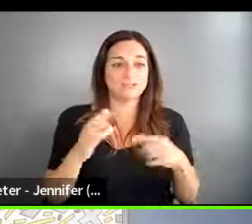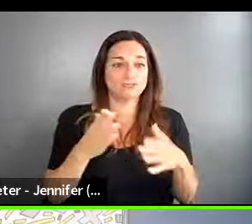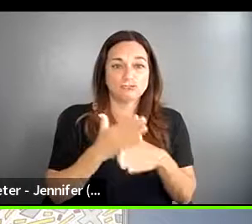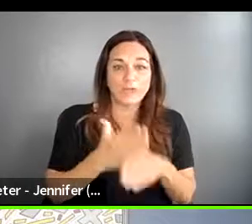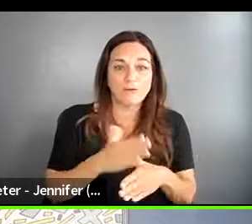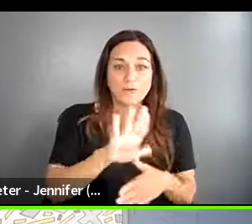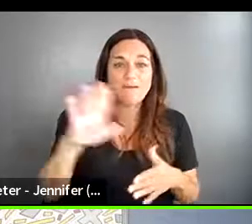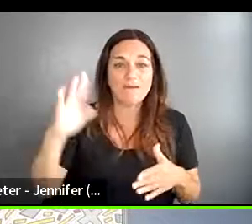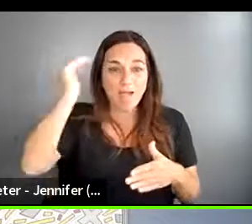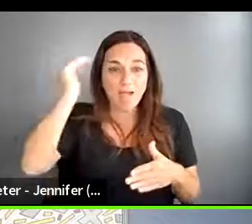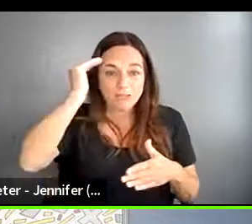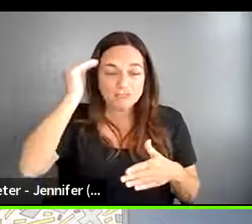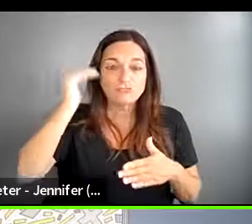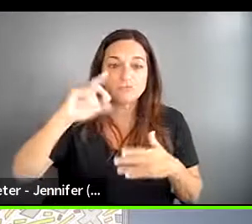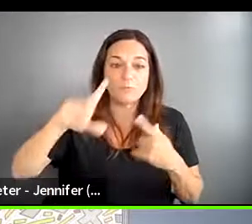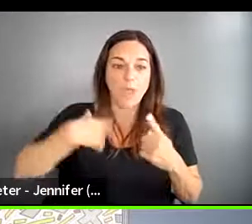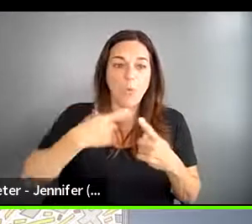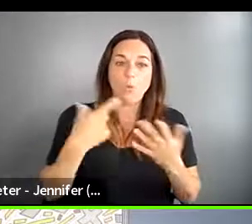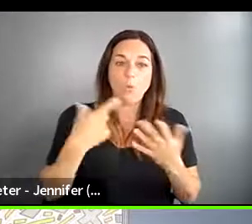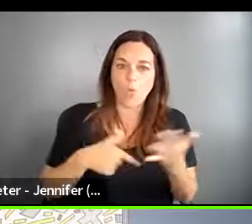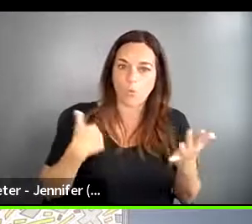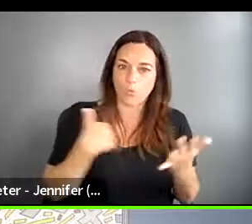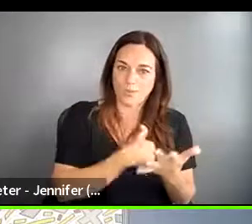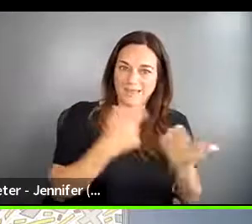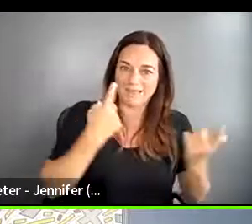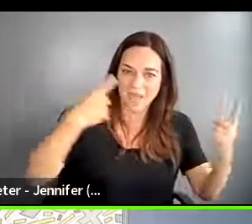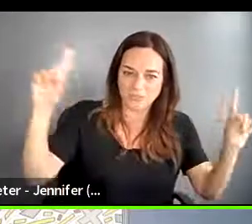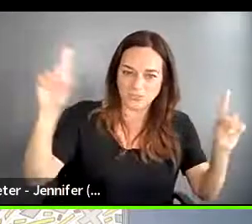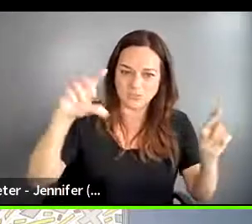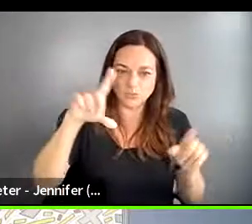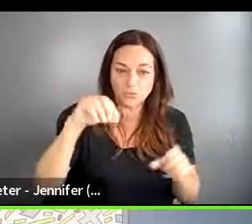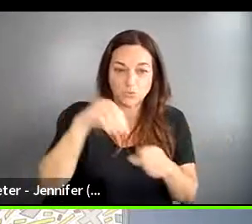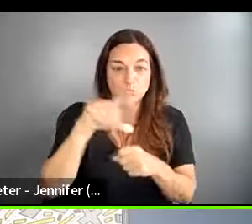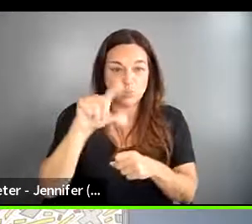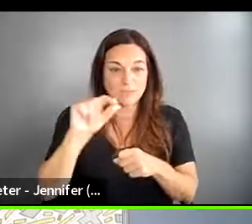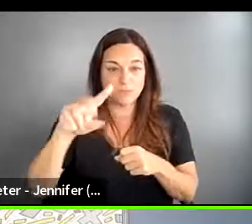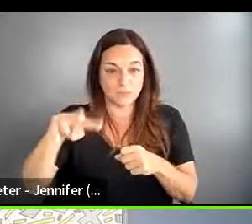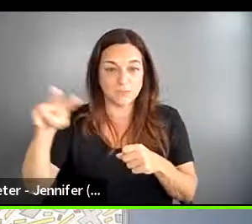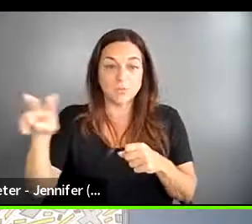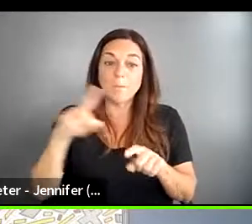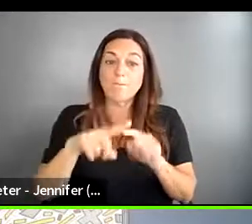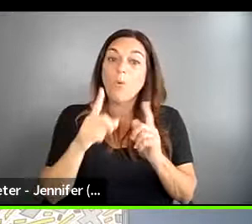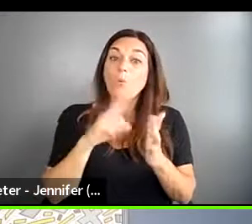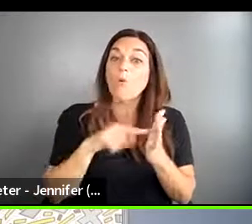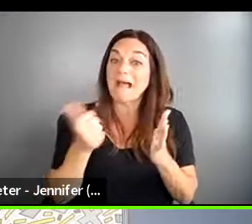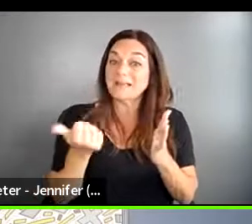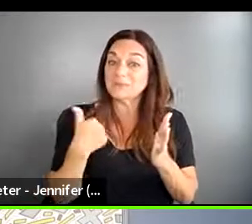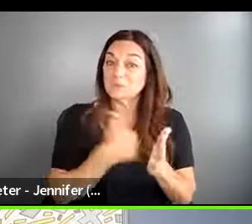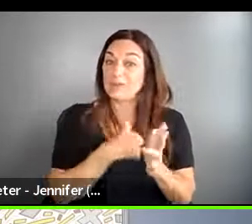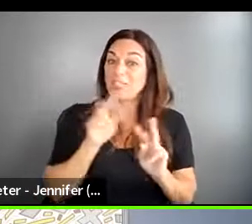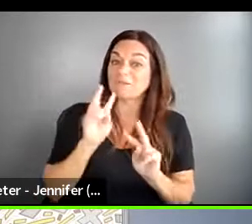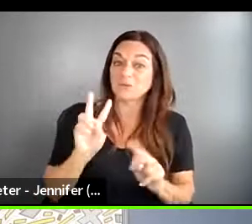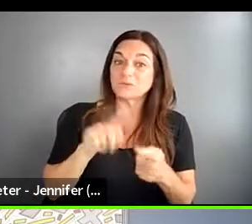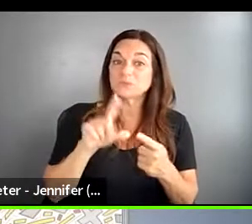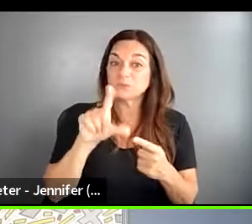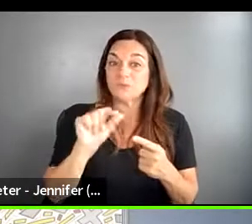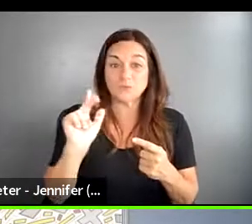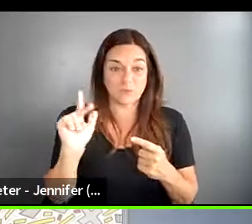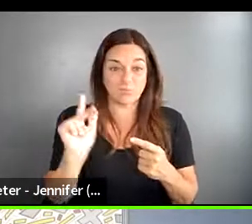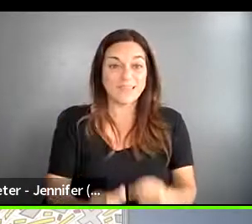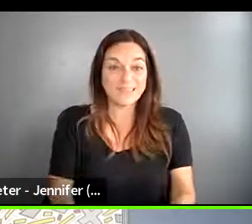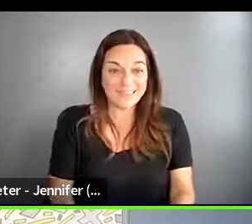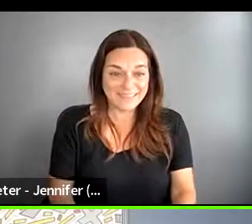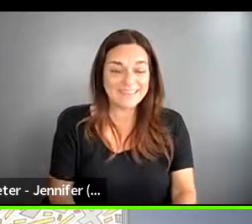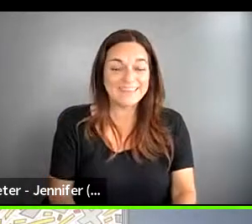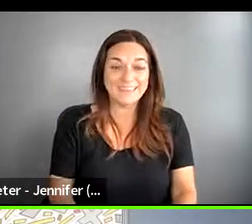knowledge on what we have been able to accomplish in 2022 legislative session, but what else we have to look forward to in 2023. I can't believe